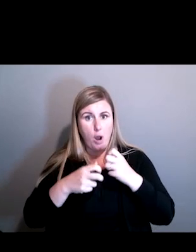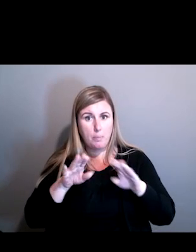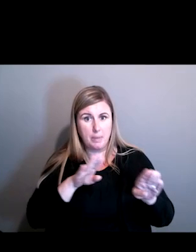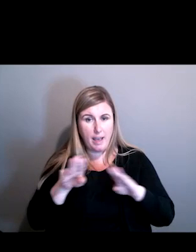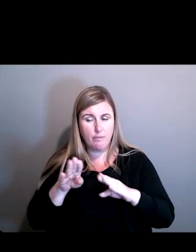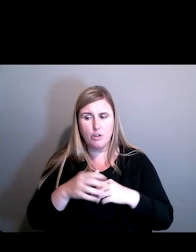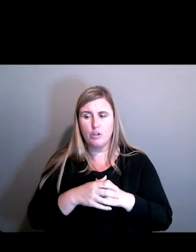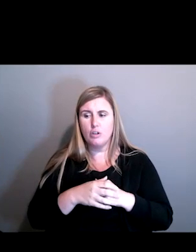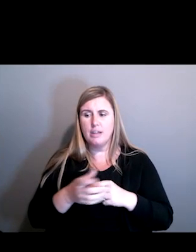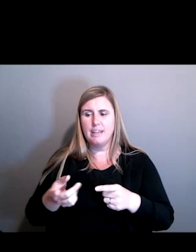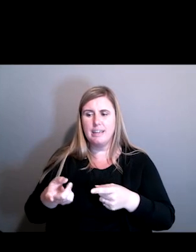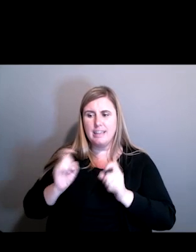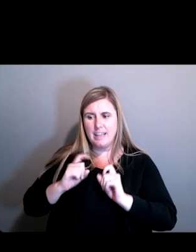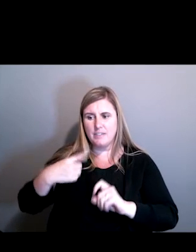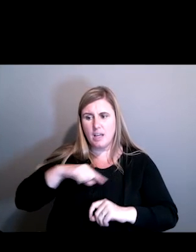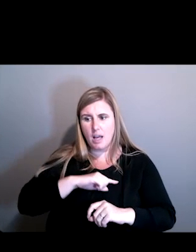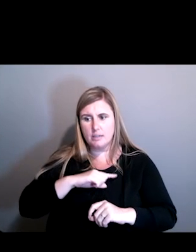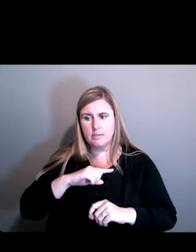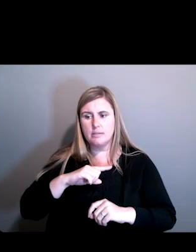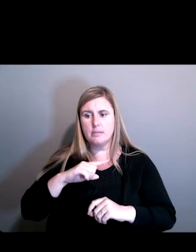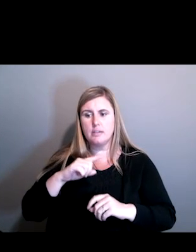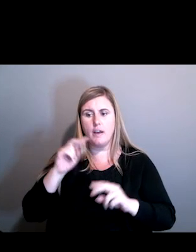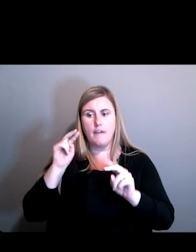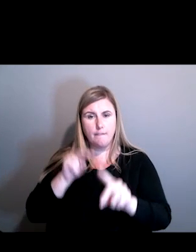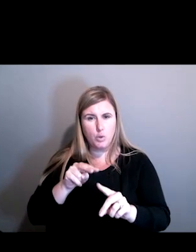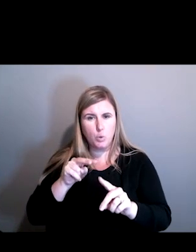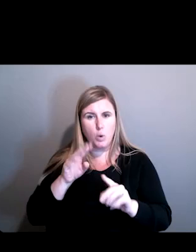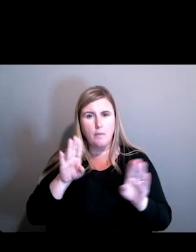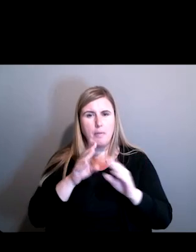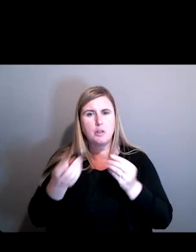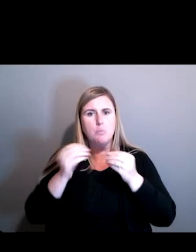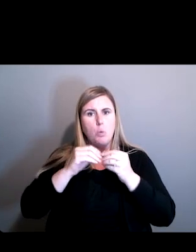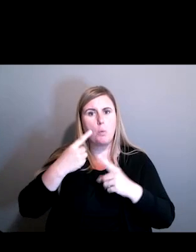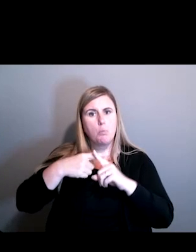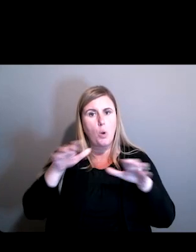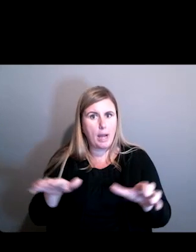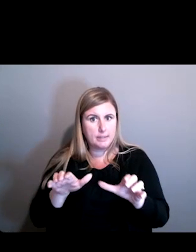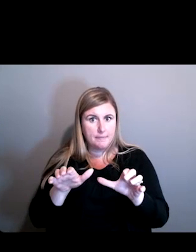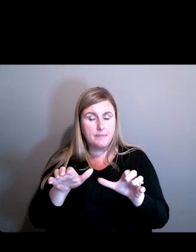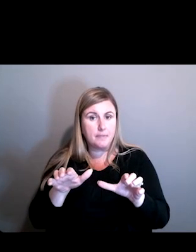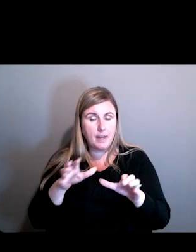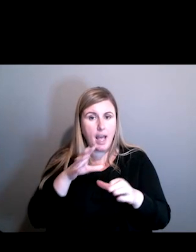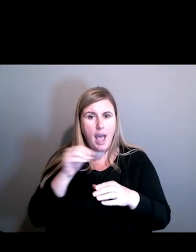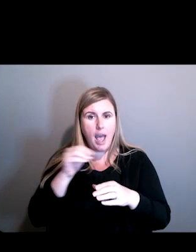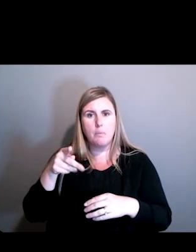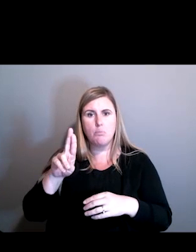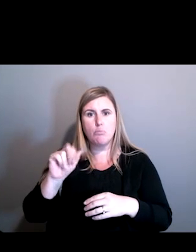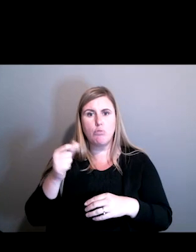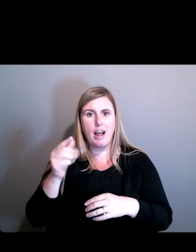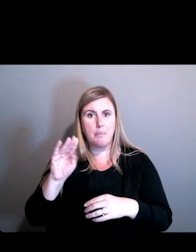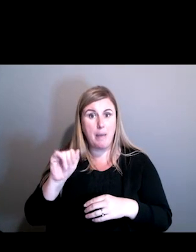So, it gives us a view of behavior that is more proactive and